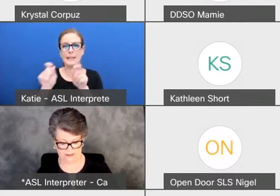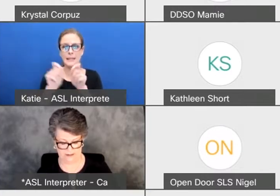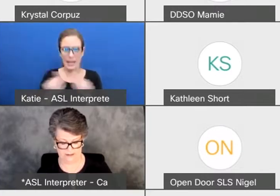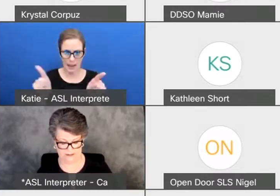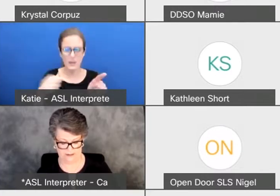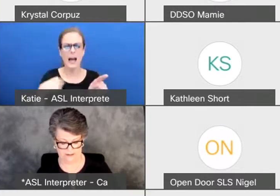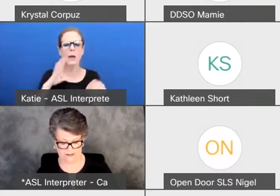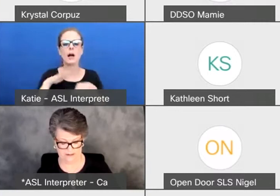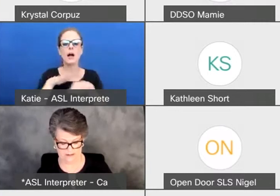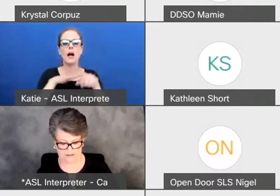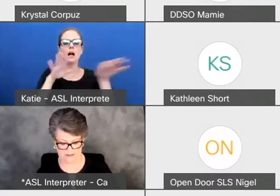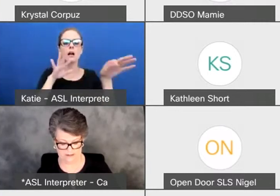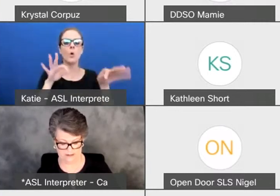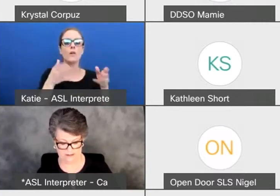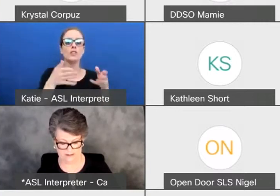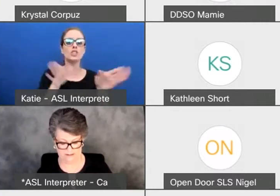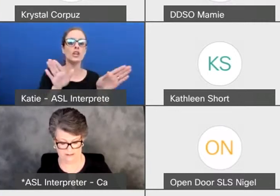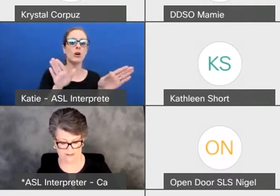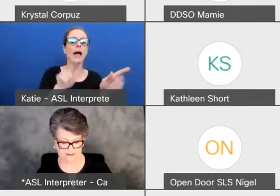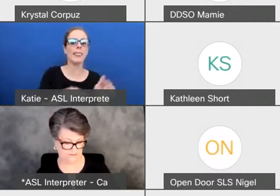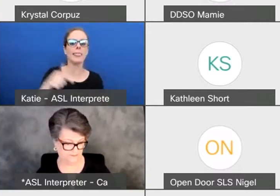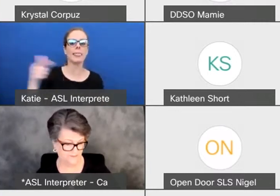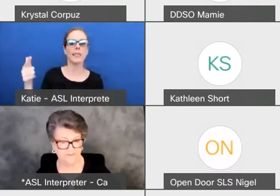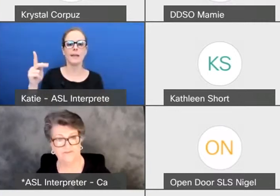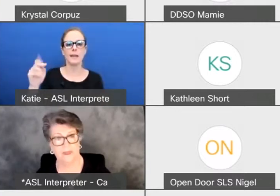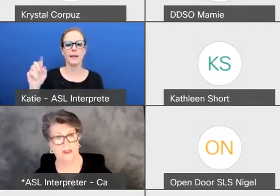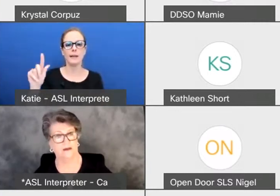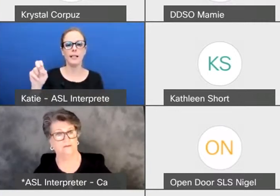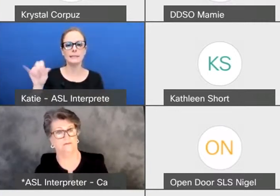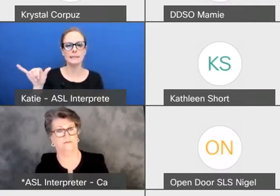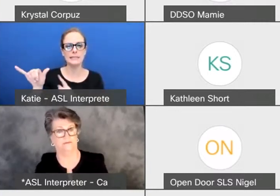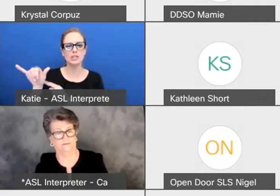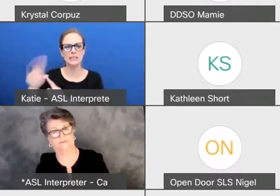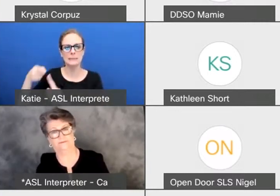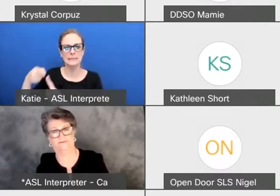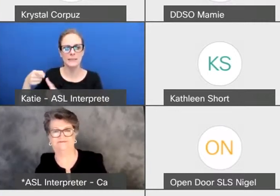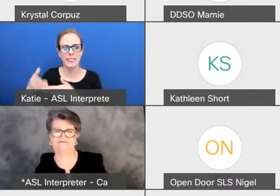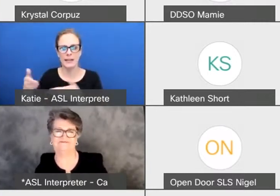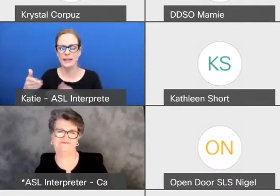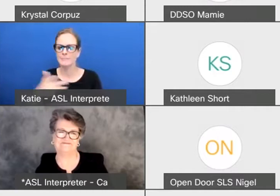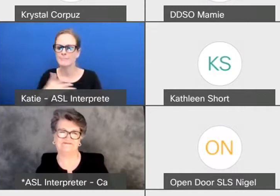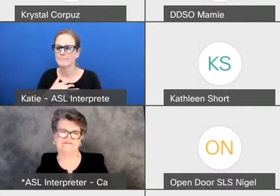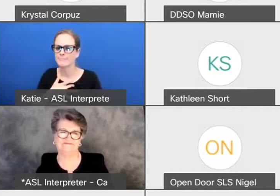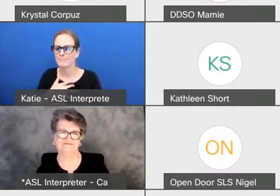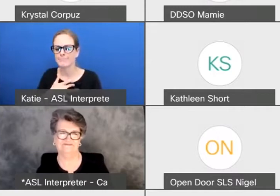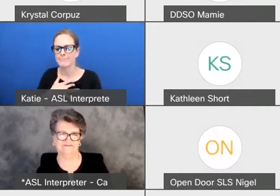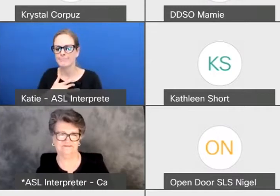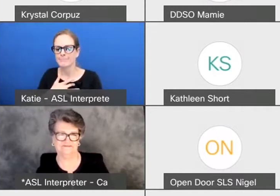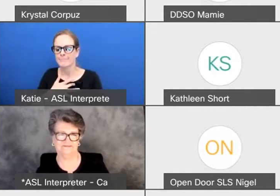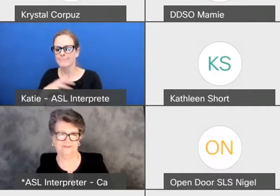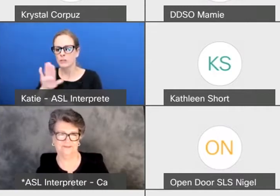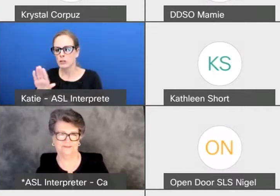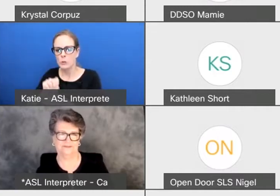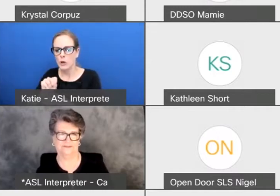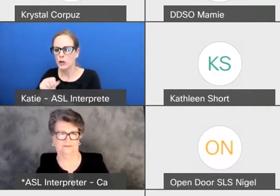and then I know I'm going to throw it to Kelsey, because Kelsey's got a specific thing that is near and dear to her heart, and she's been doing a lot of work on recently, and